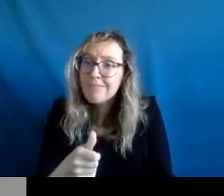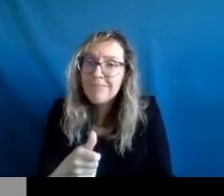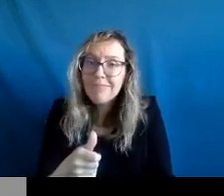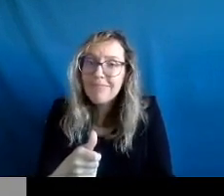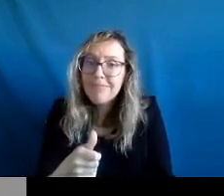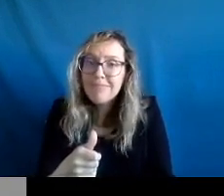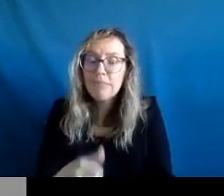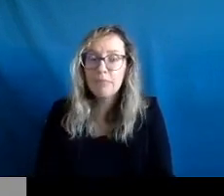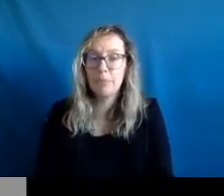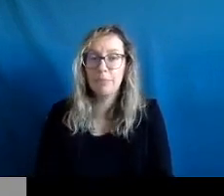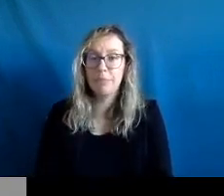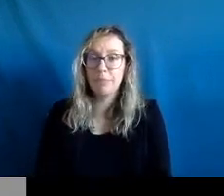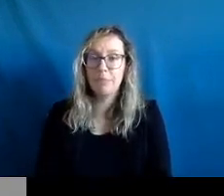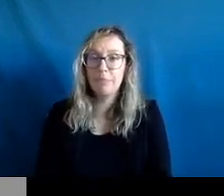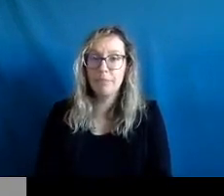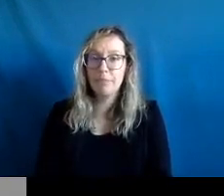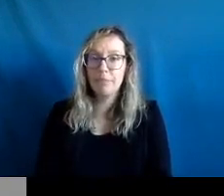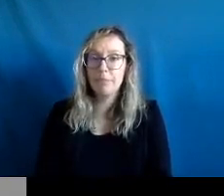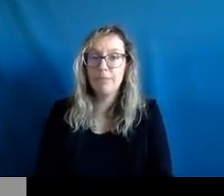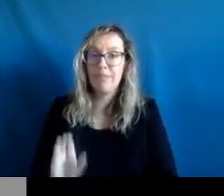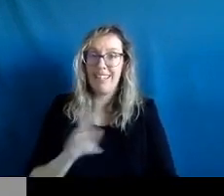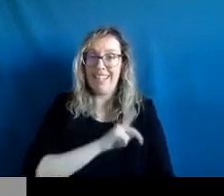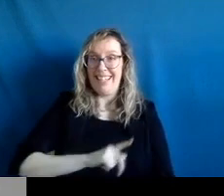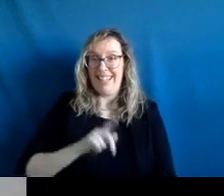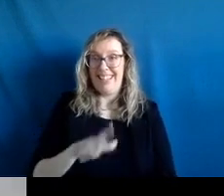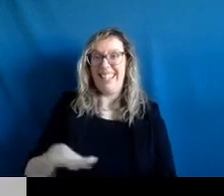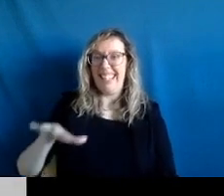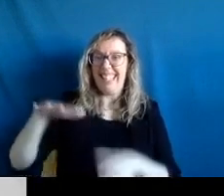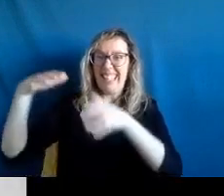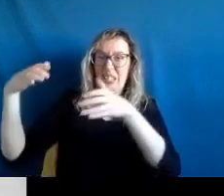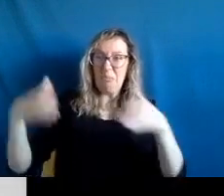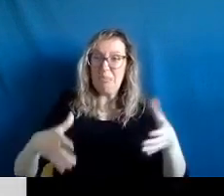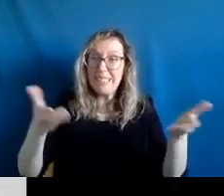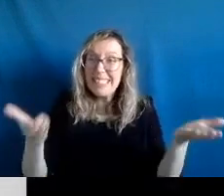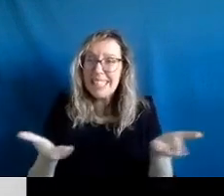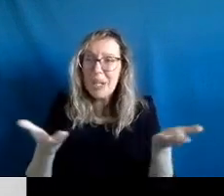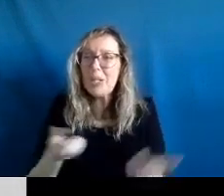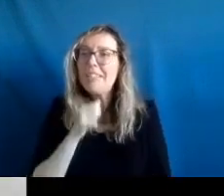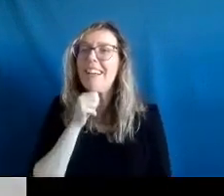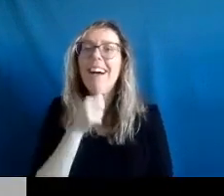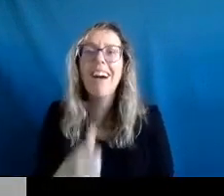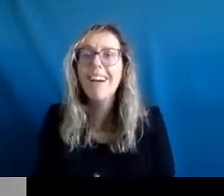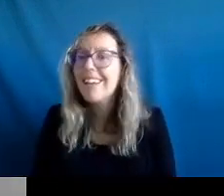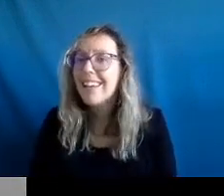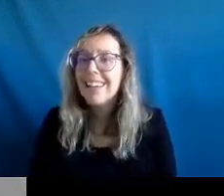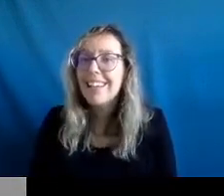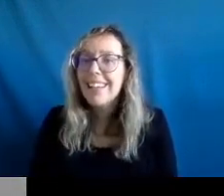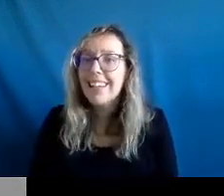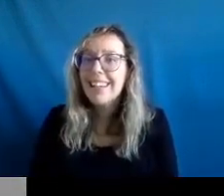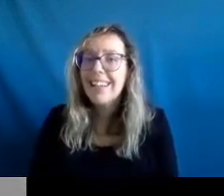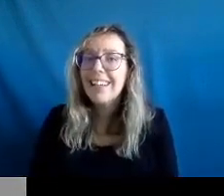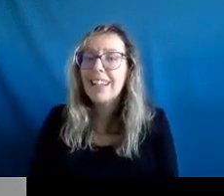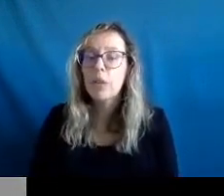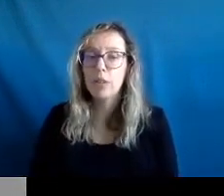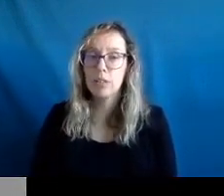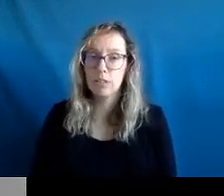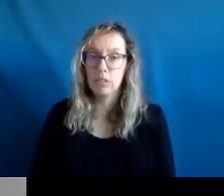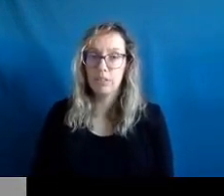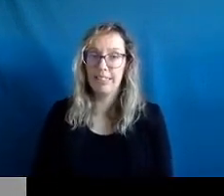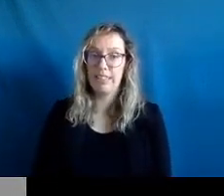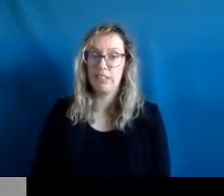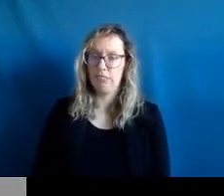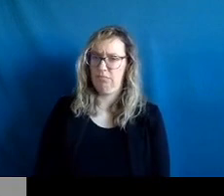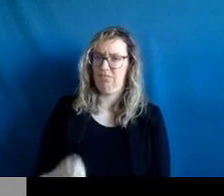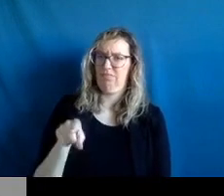leaders. My kingdom isn't from here." "So you are a king?" "You say that I